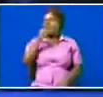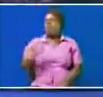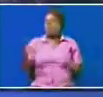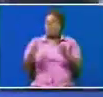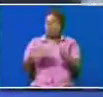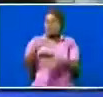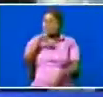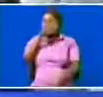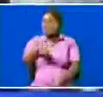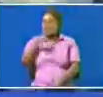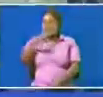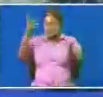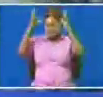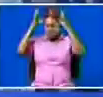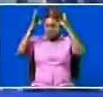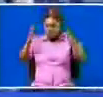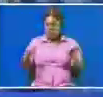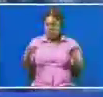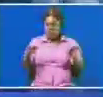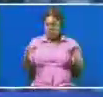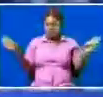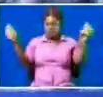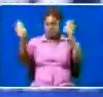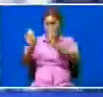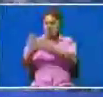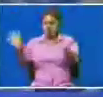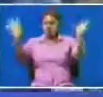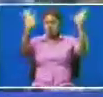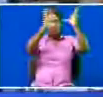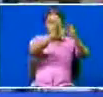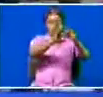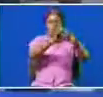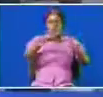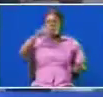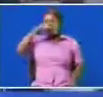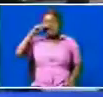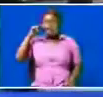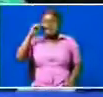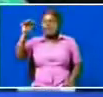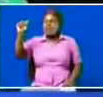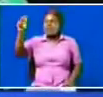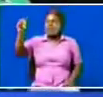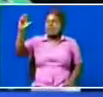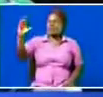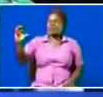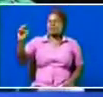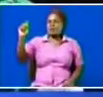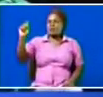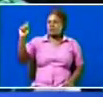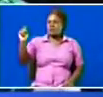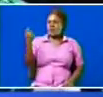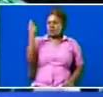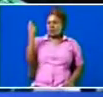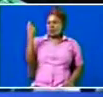after KANU, has resolved to close shop and merge with Musalia Mudavadi's ANC party. Ford Kenya has